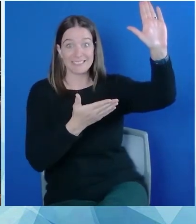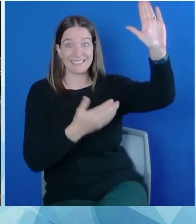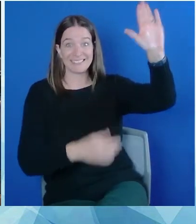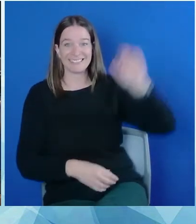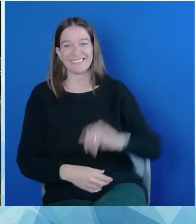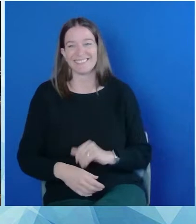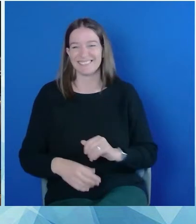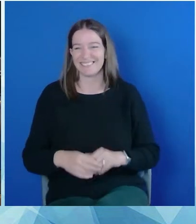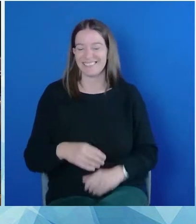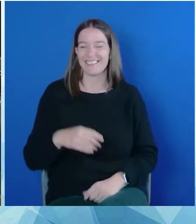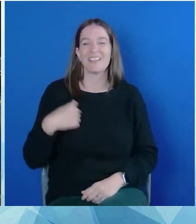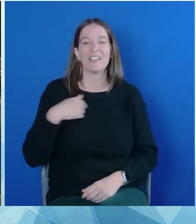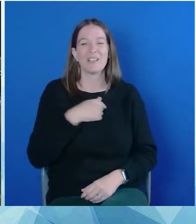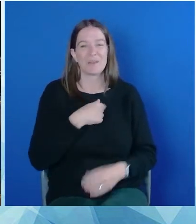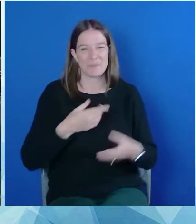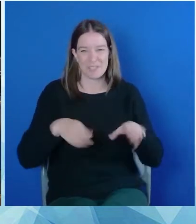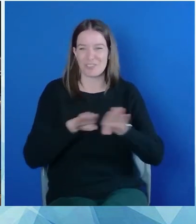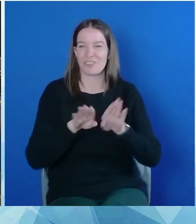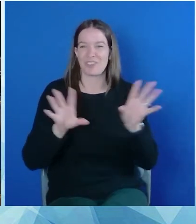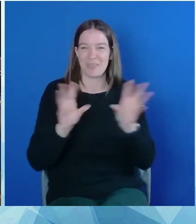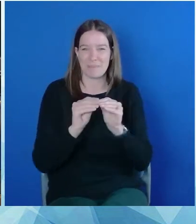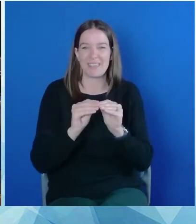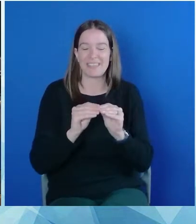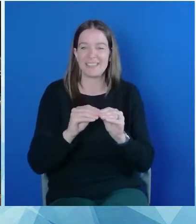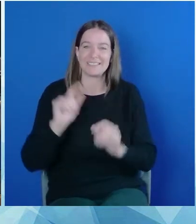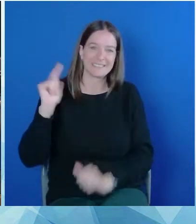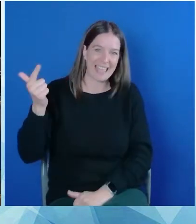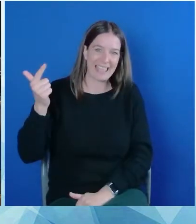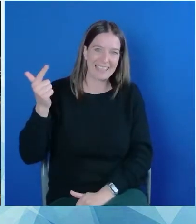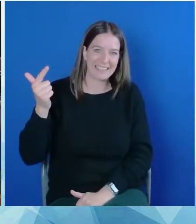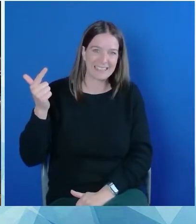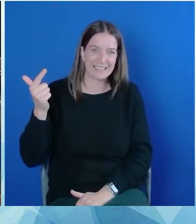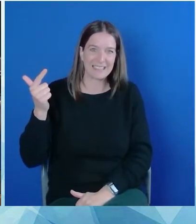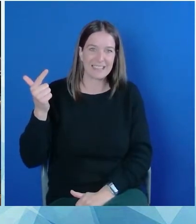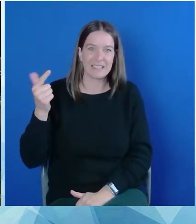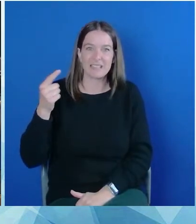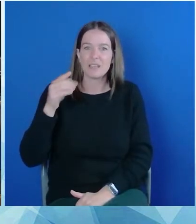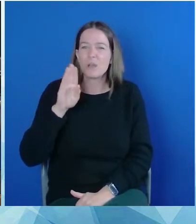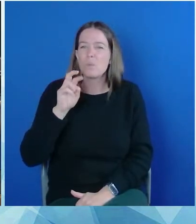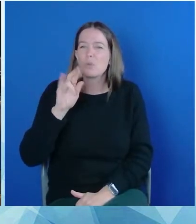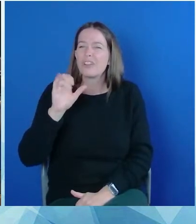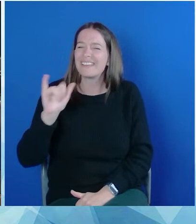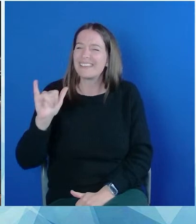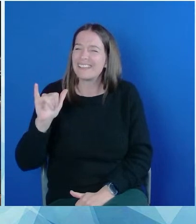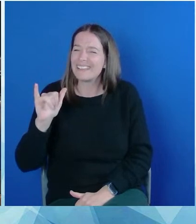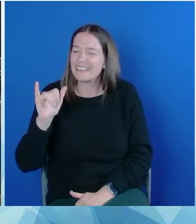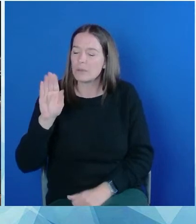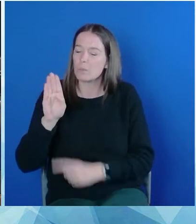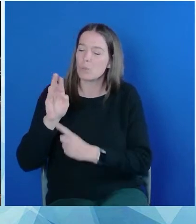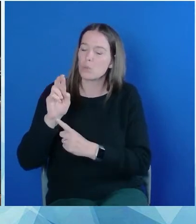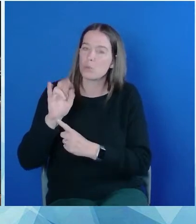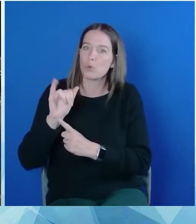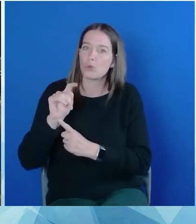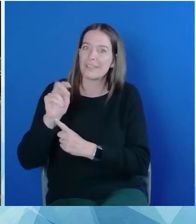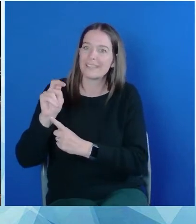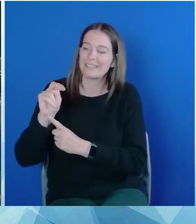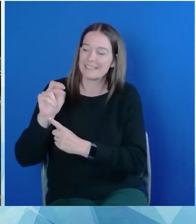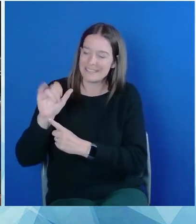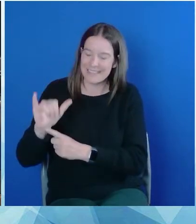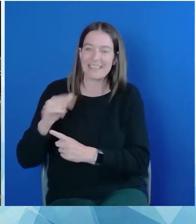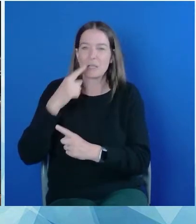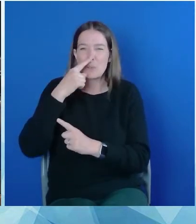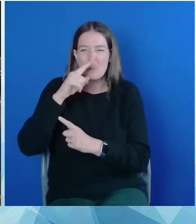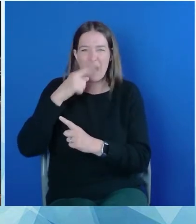that we adjourn this meeting. Seconded. Can I make a comment before we adjourn? Absolutely. Real quick? This is Board